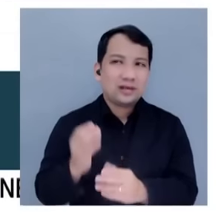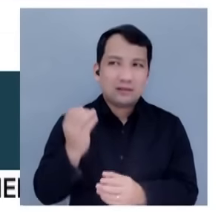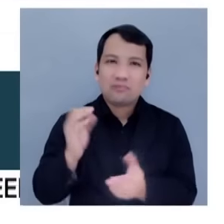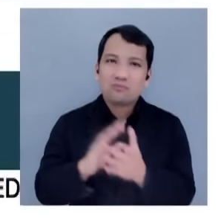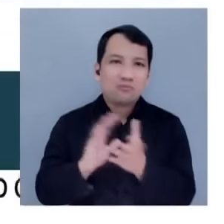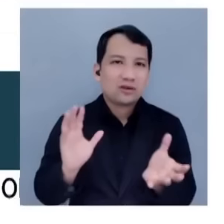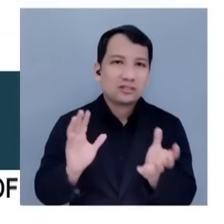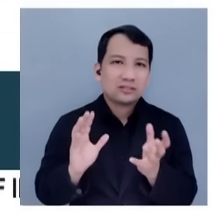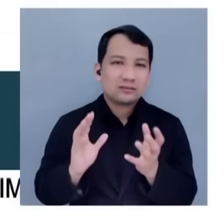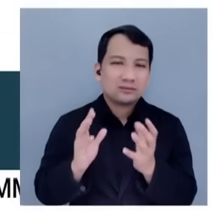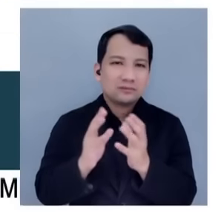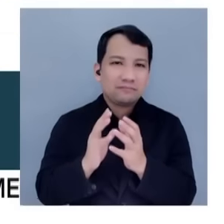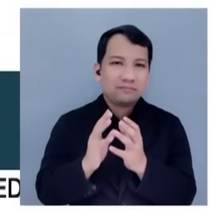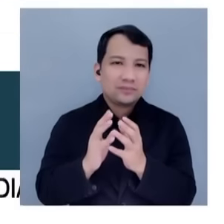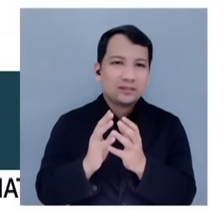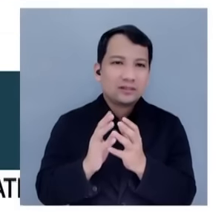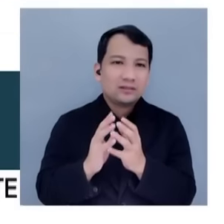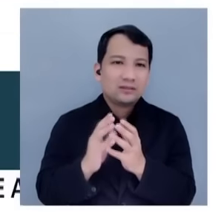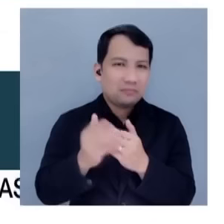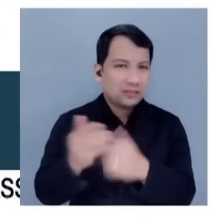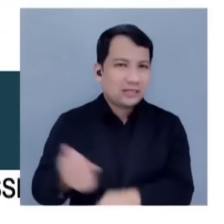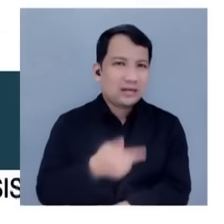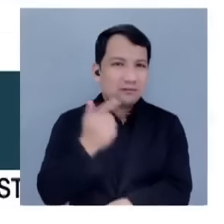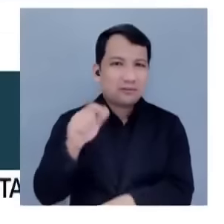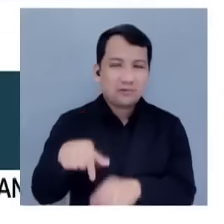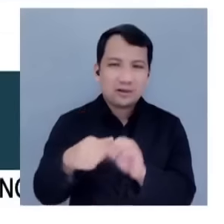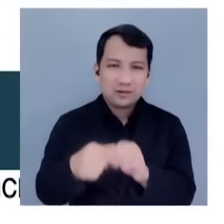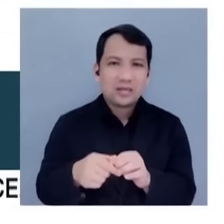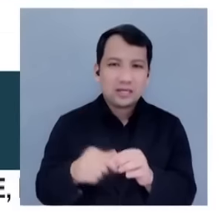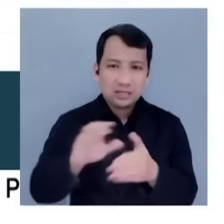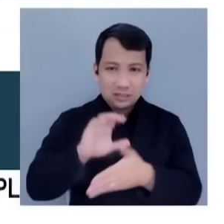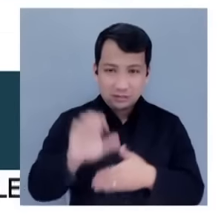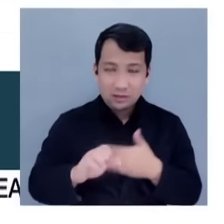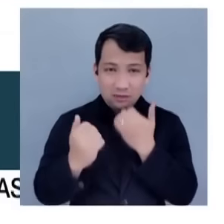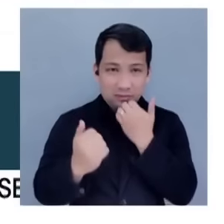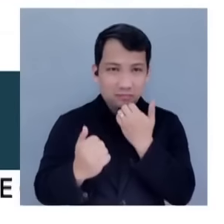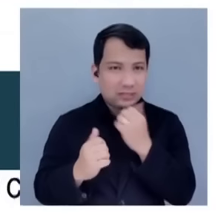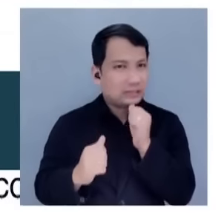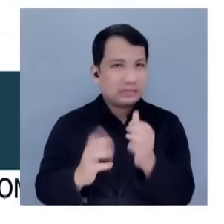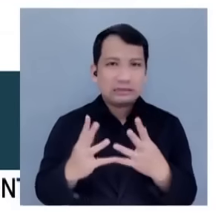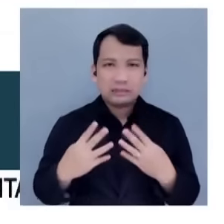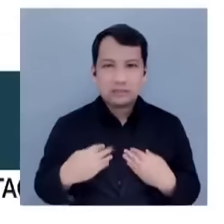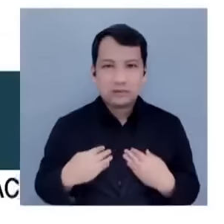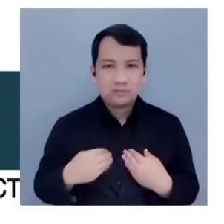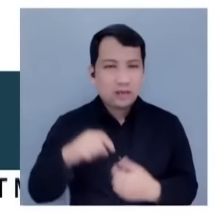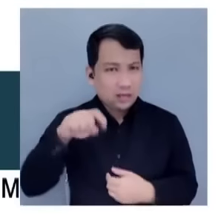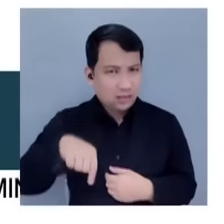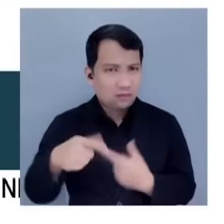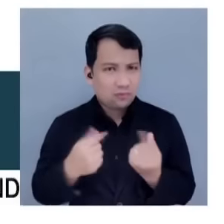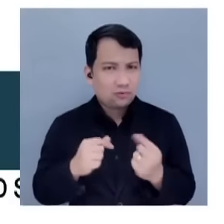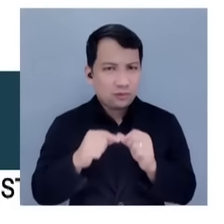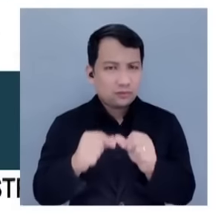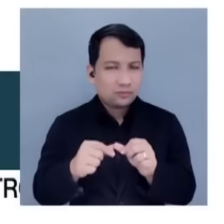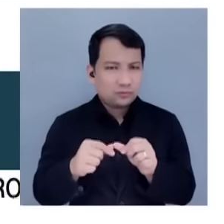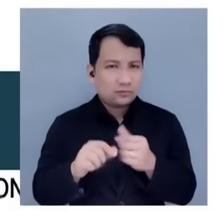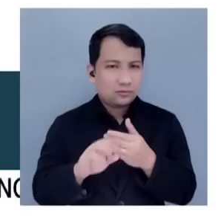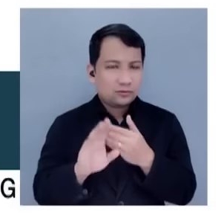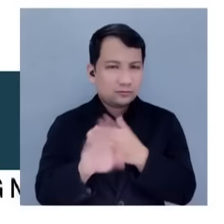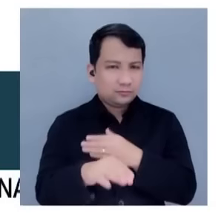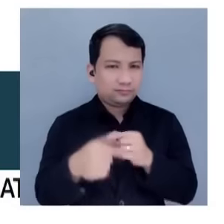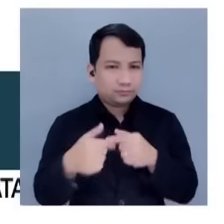no longer, it is completely and totally unacceptable, and we have to fight back. We tried